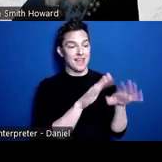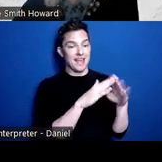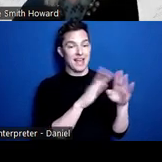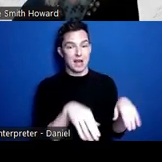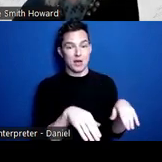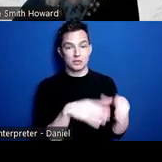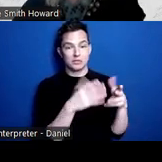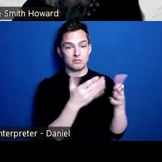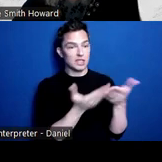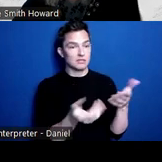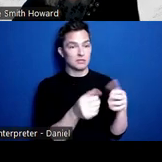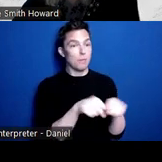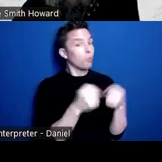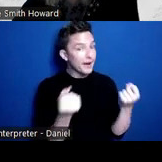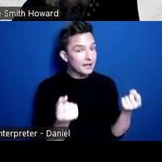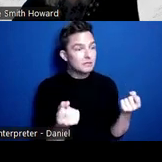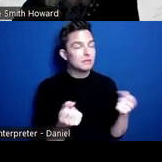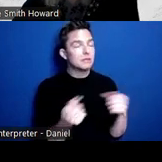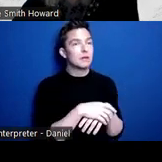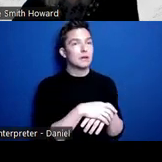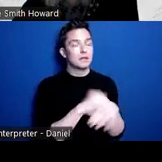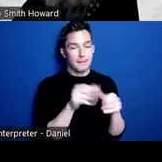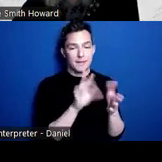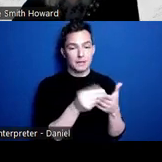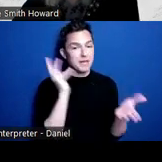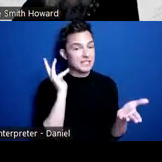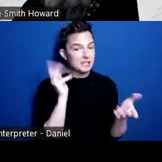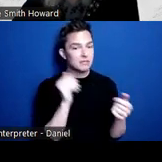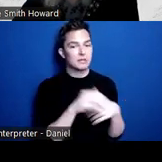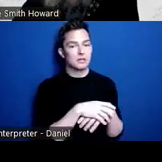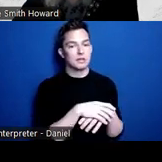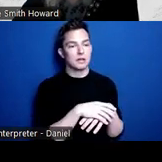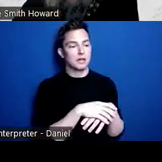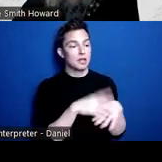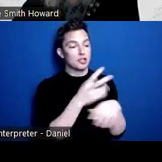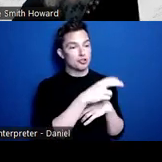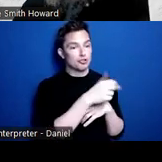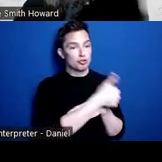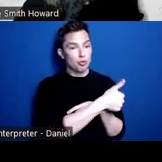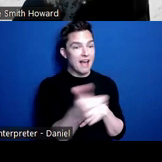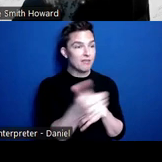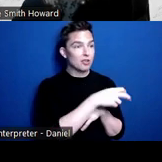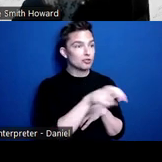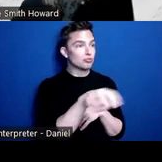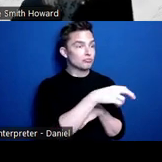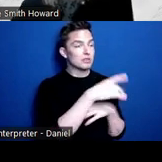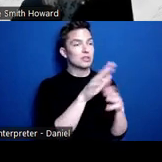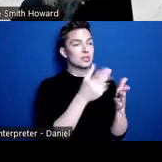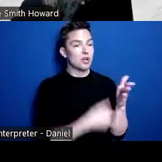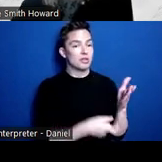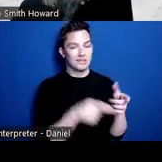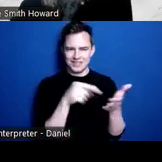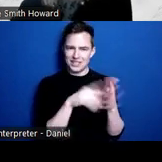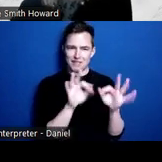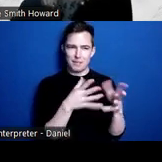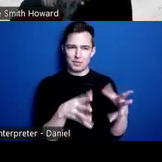get broken. It can be expensive. There can be a lot of travel costs. This is a family that's taking in a